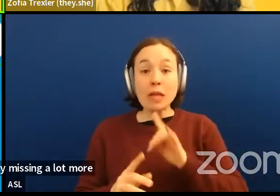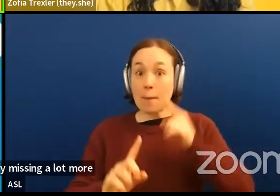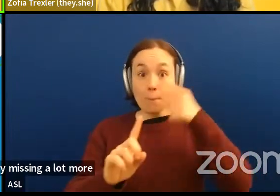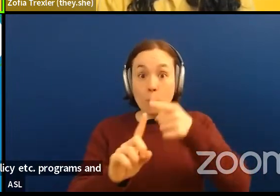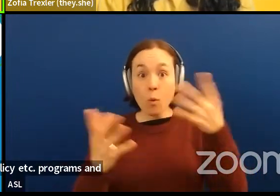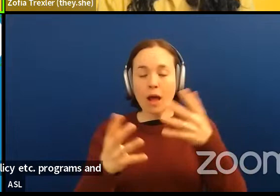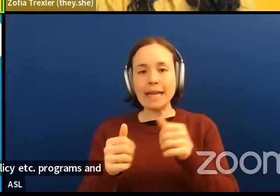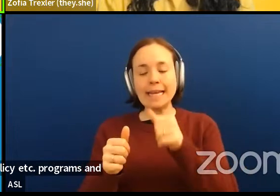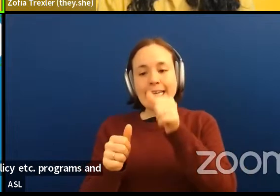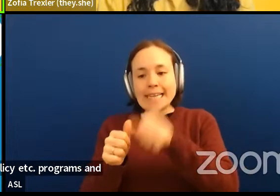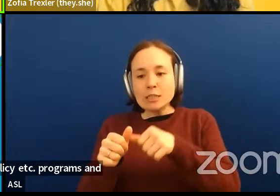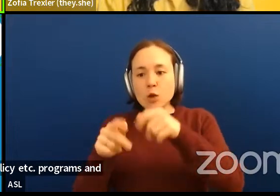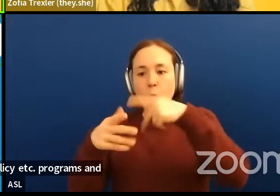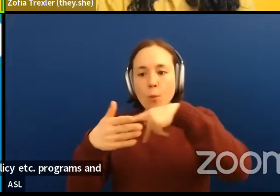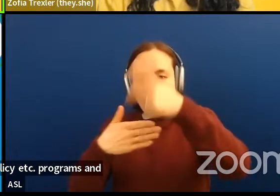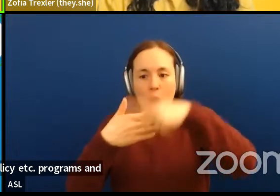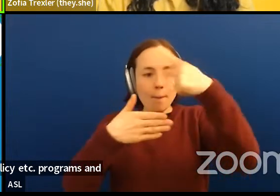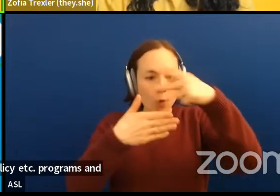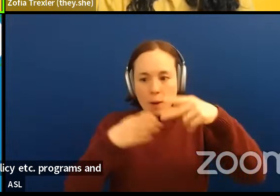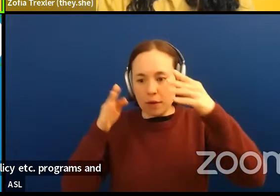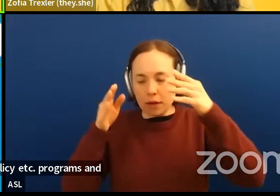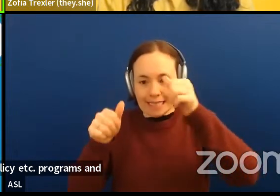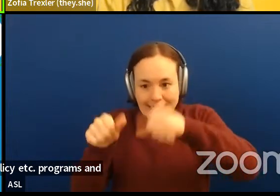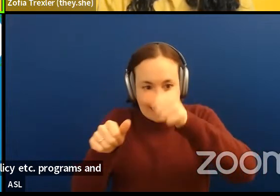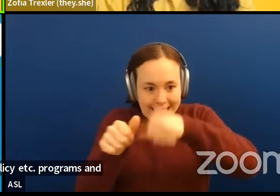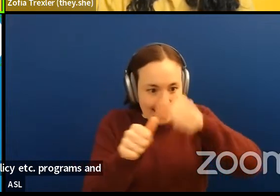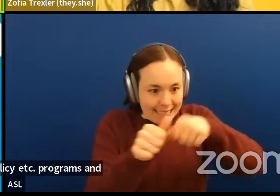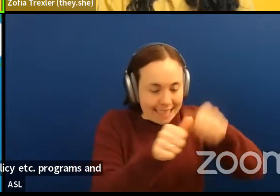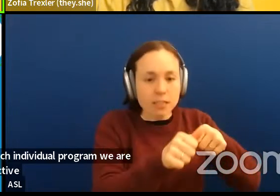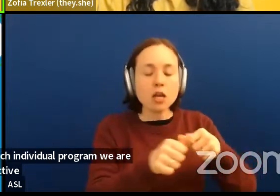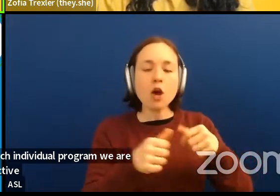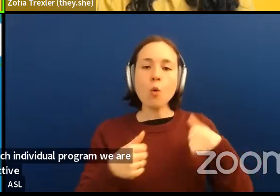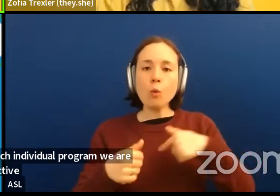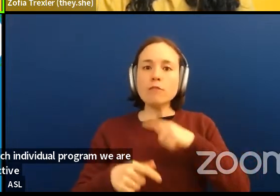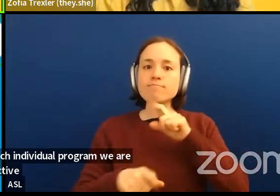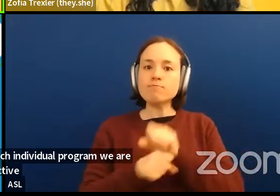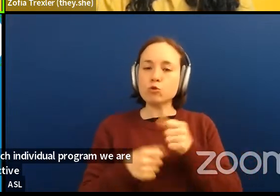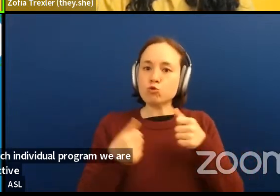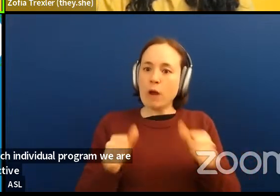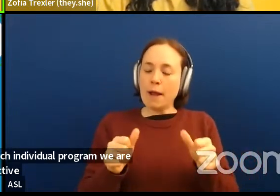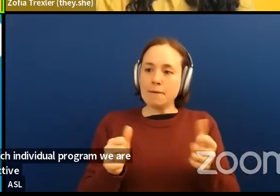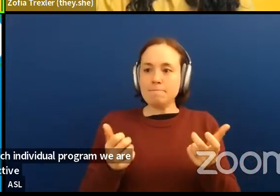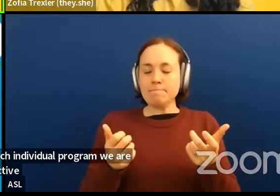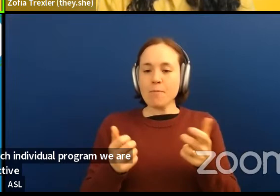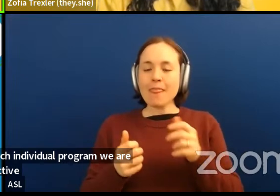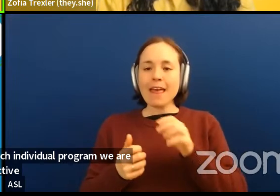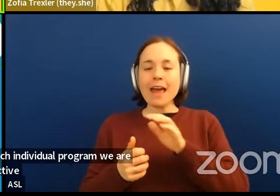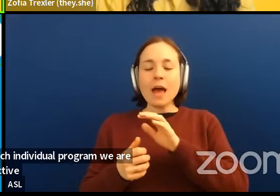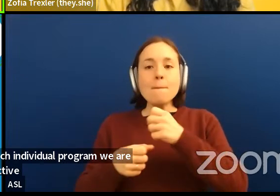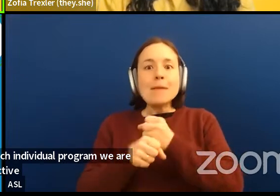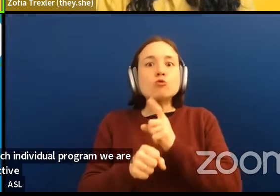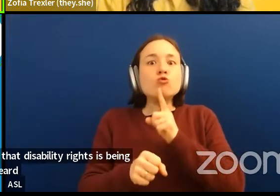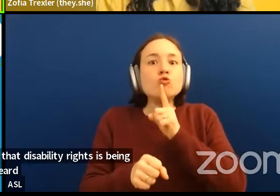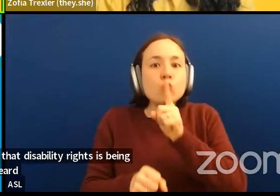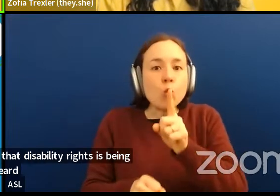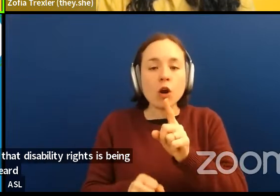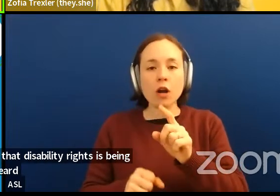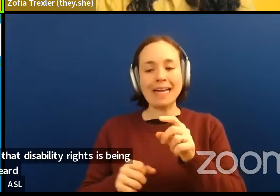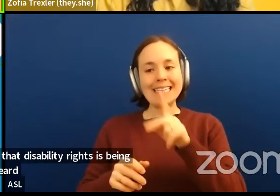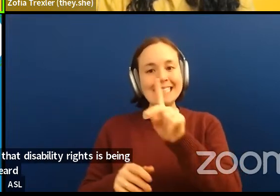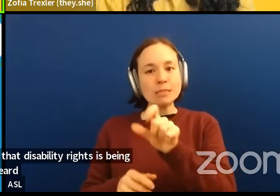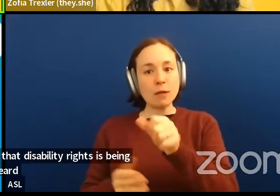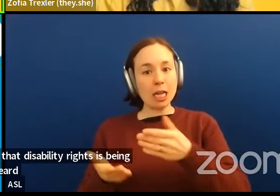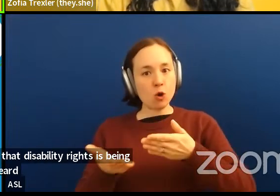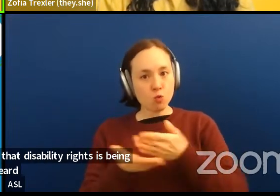program, we are actively working on making sure that disability rights is being heard on a statewide level.